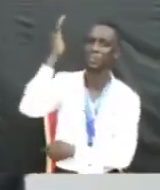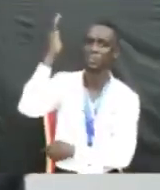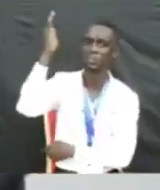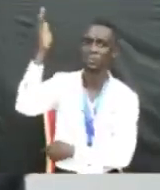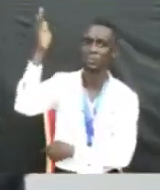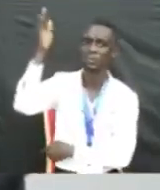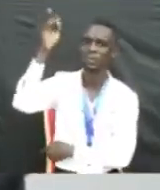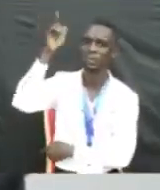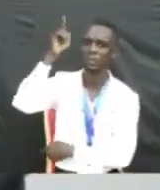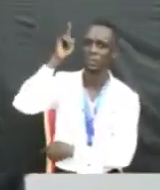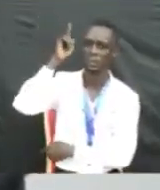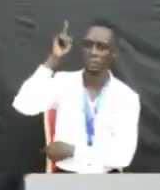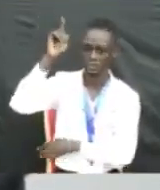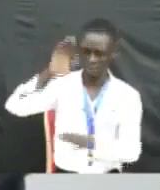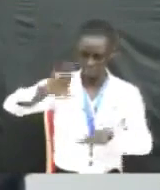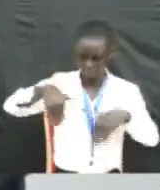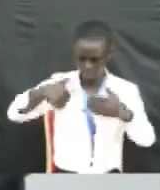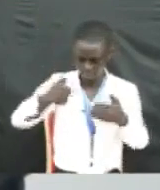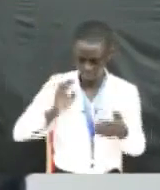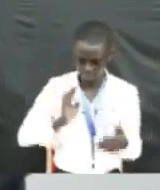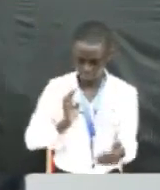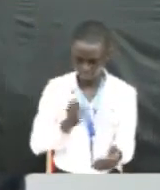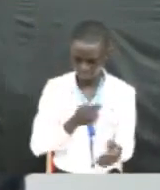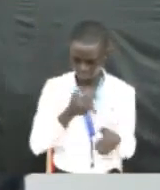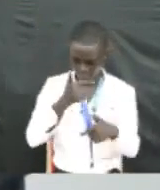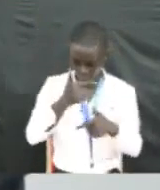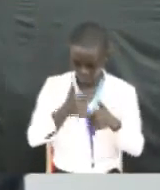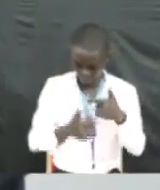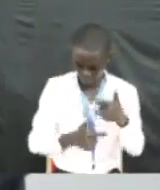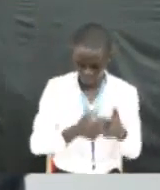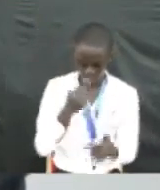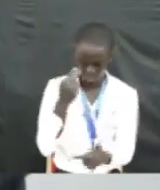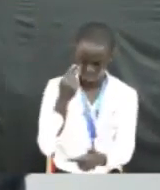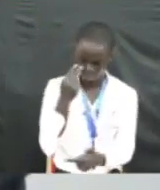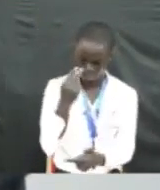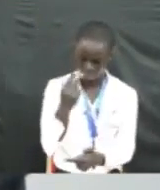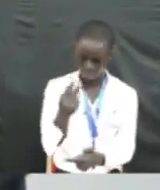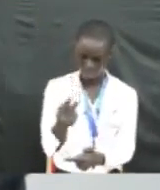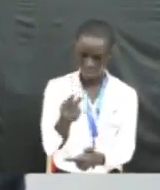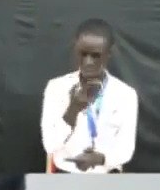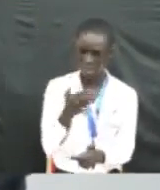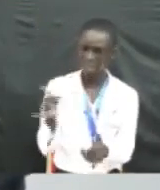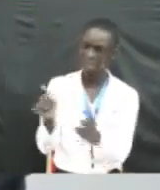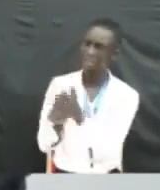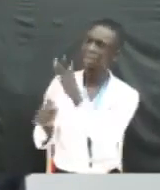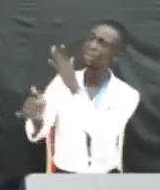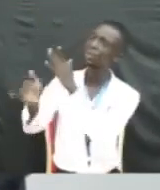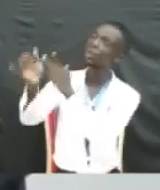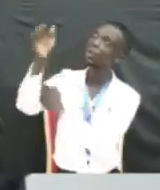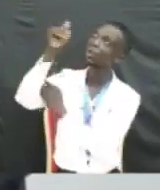you have granted us grace to see what you have done.